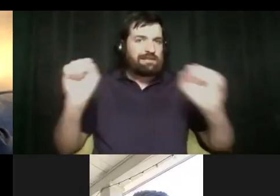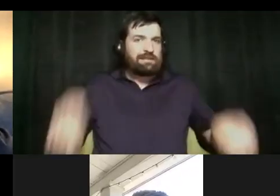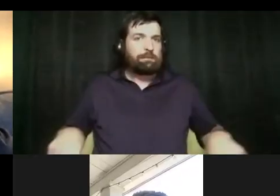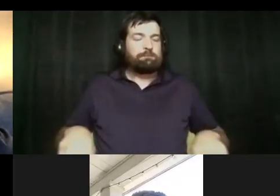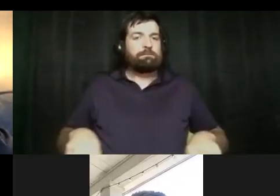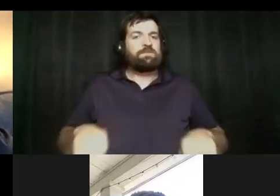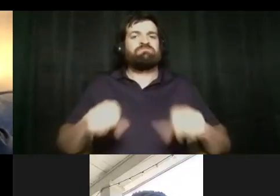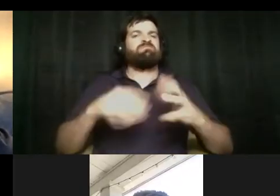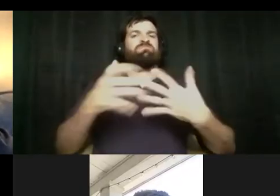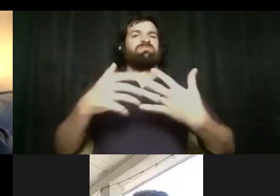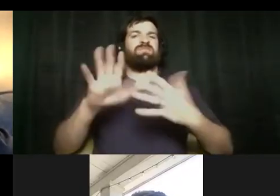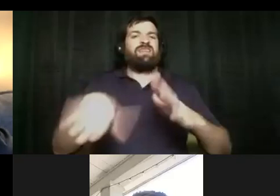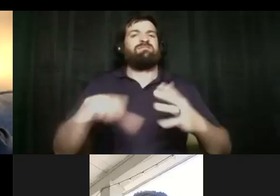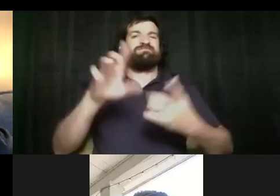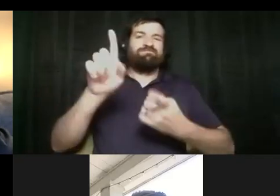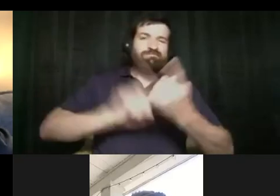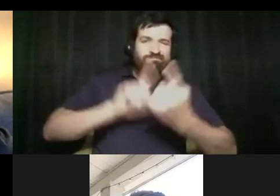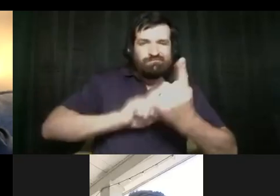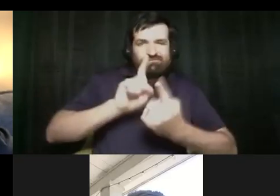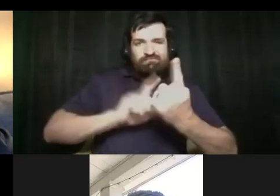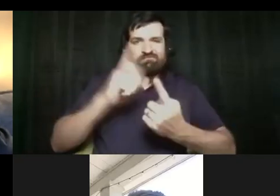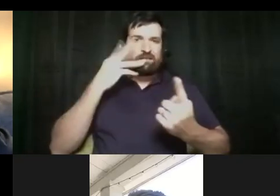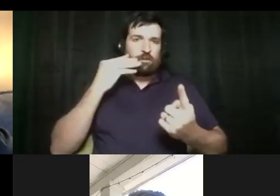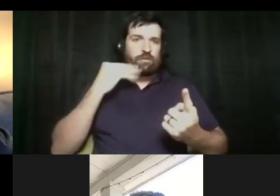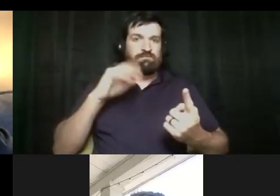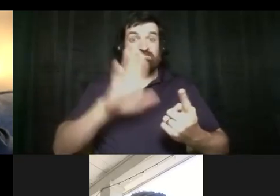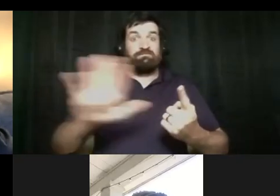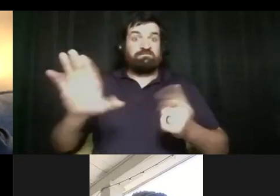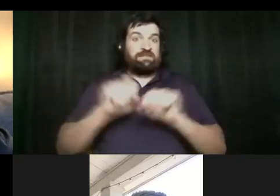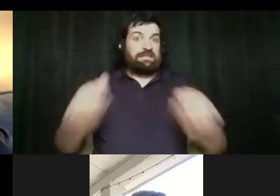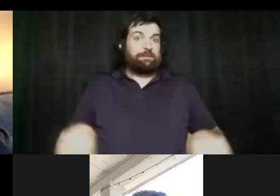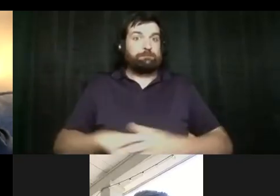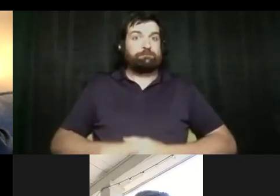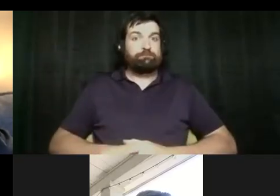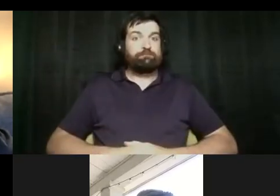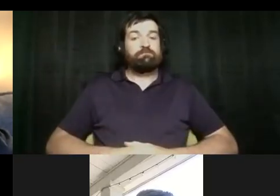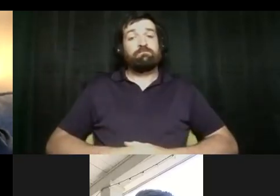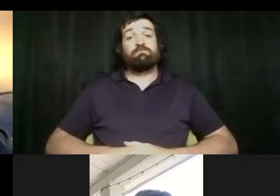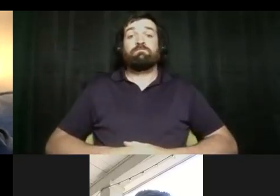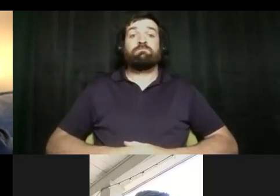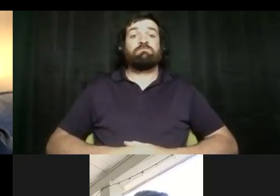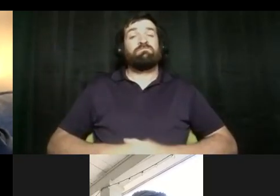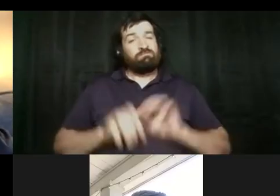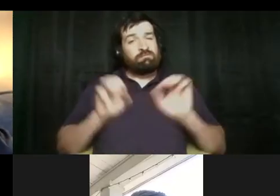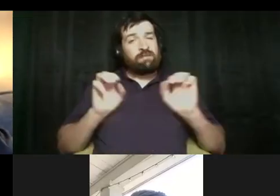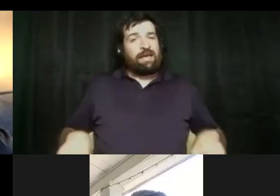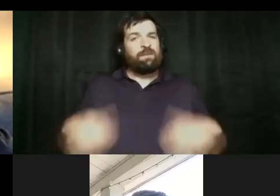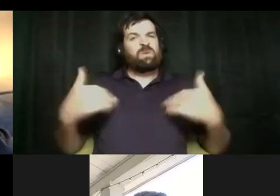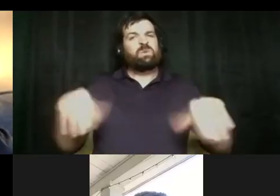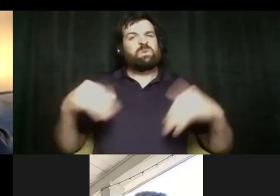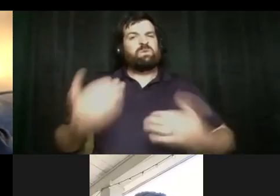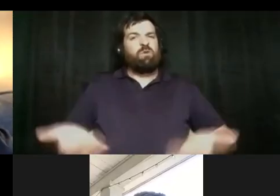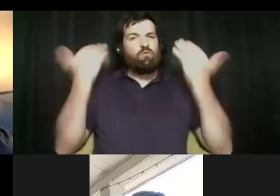that individual mentor doctor has, that system. So it's probably a little overwhelming, I imagine, as